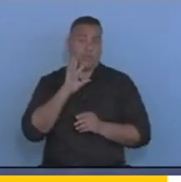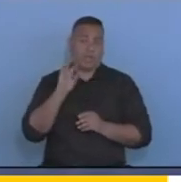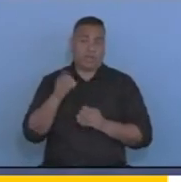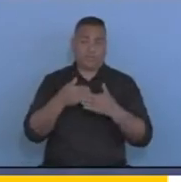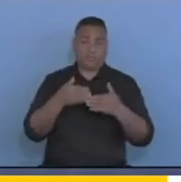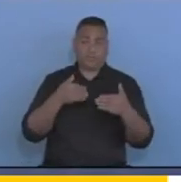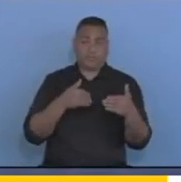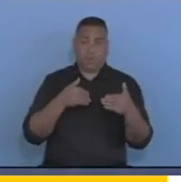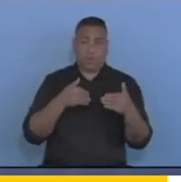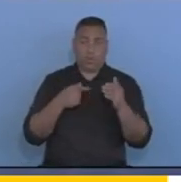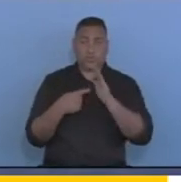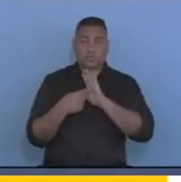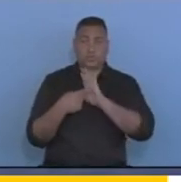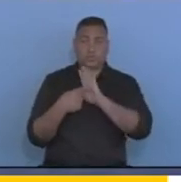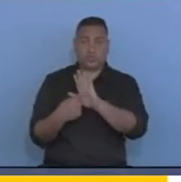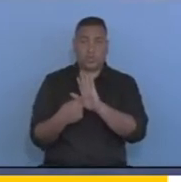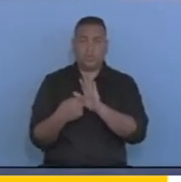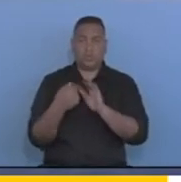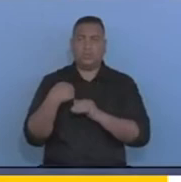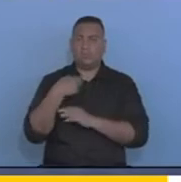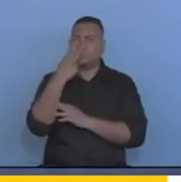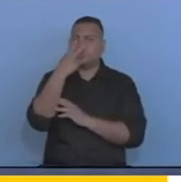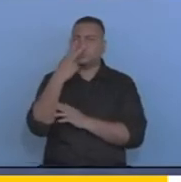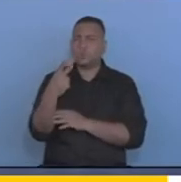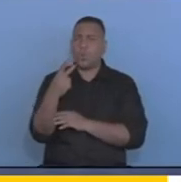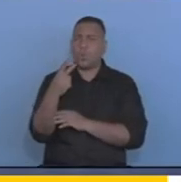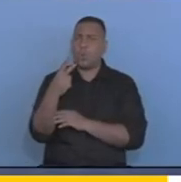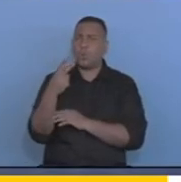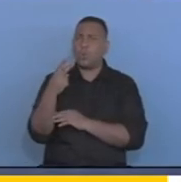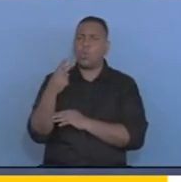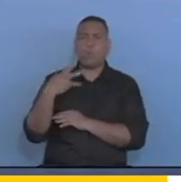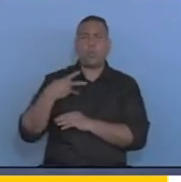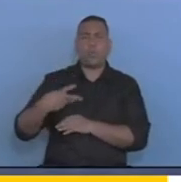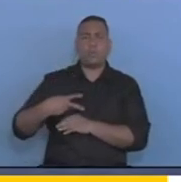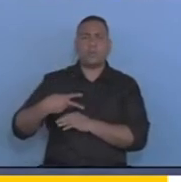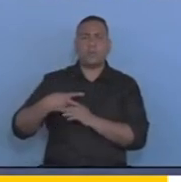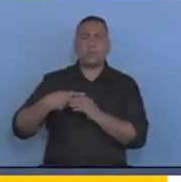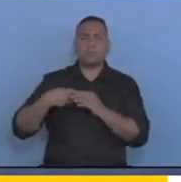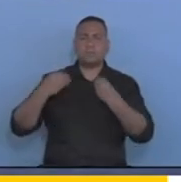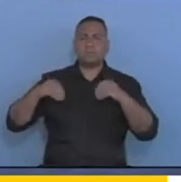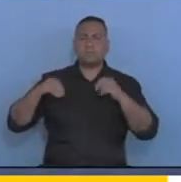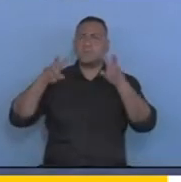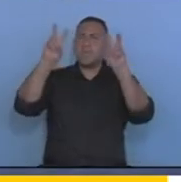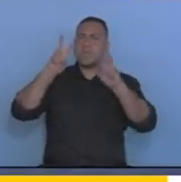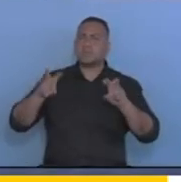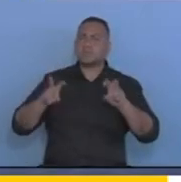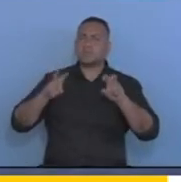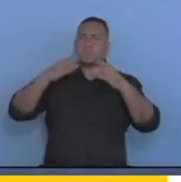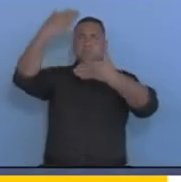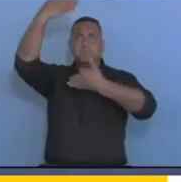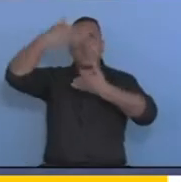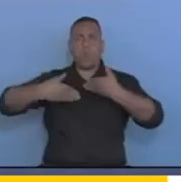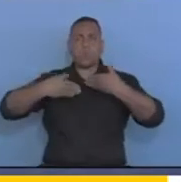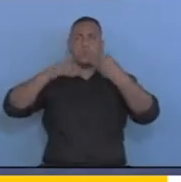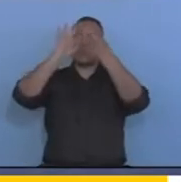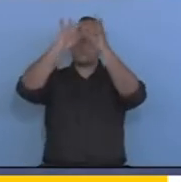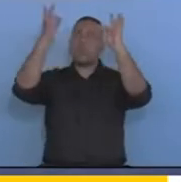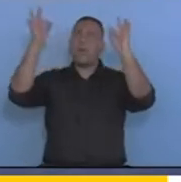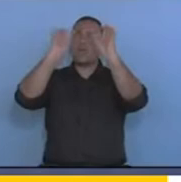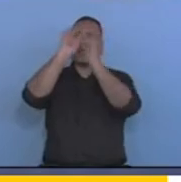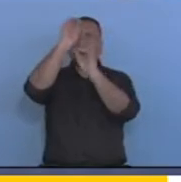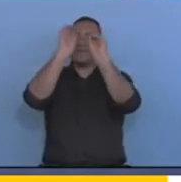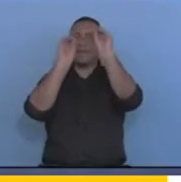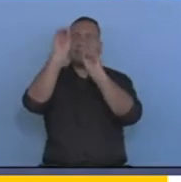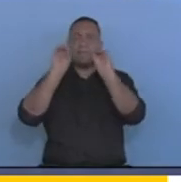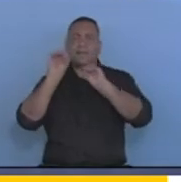show started, I saw some ladies all around and they're fidgeting and they're busy with these boards here at the back. I was fascinated, obviously. I was scared of the board because I am just